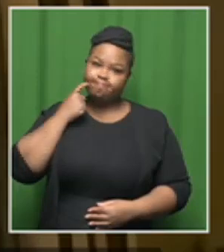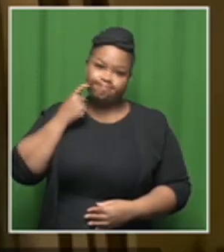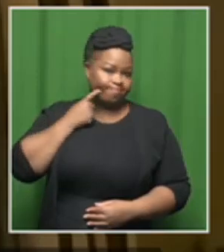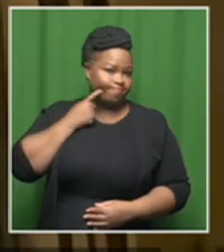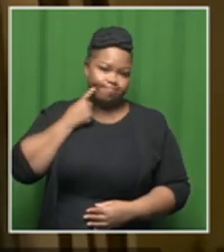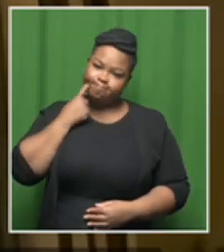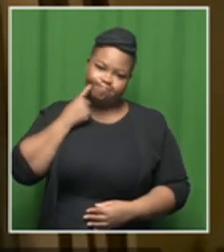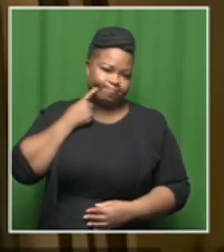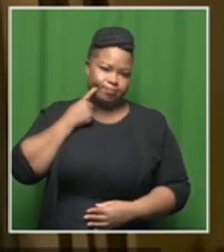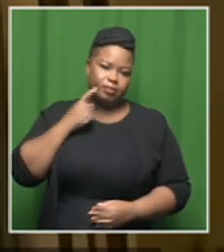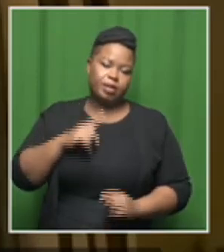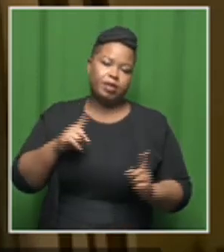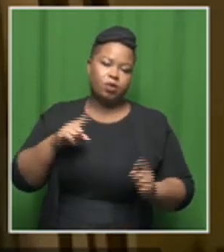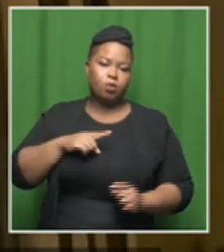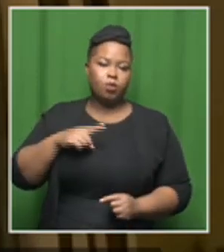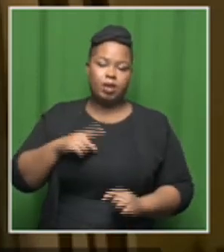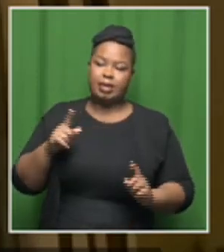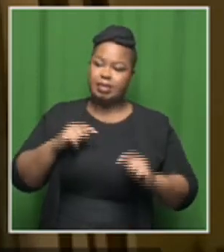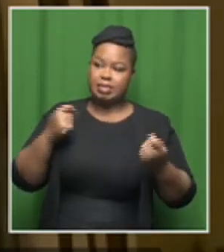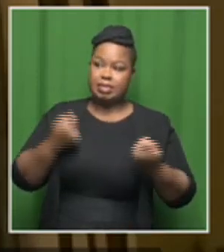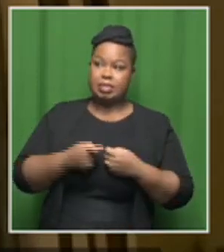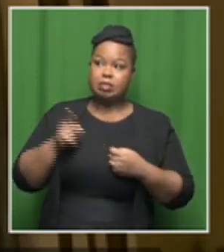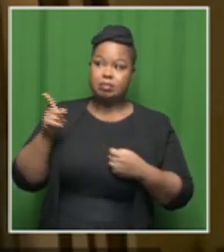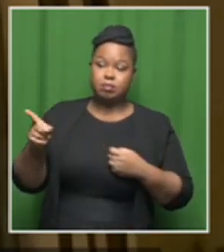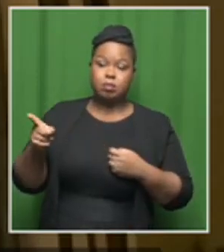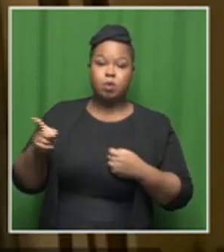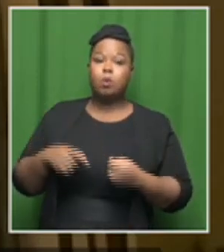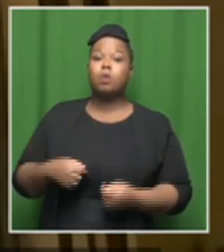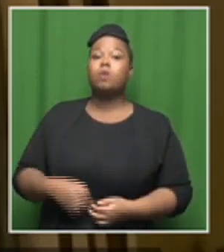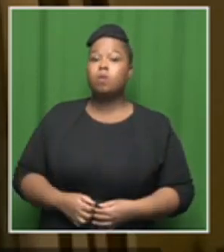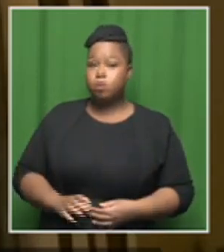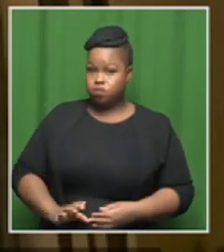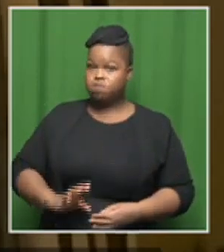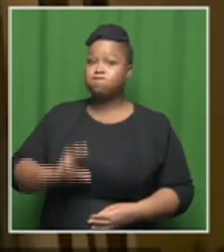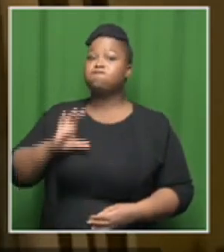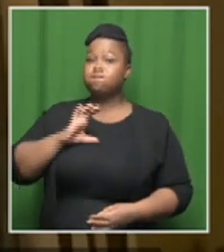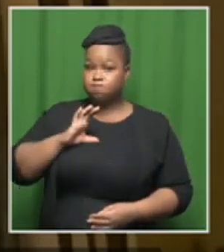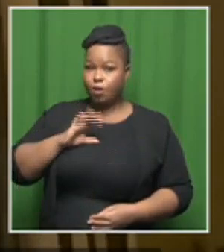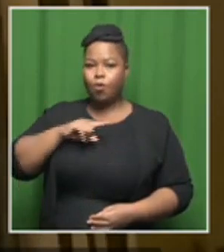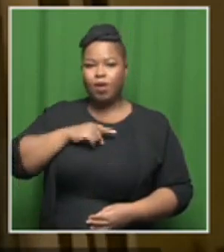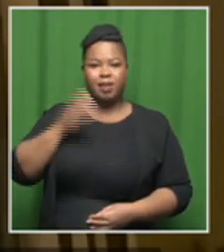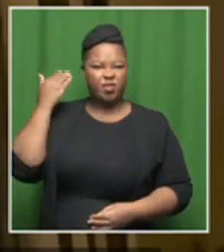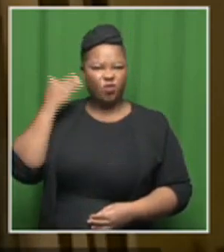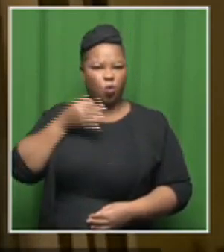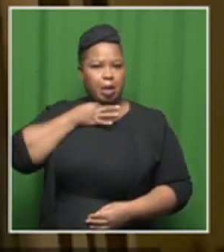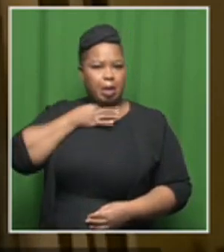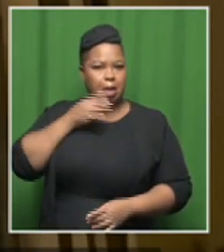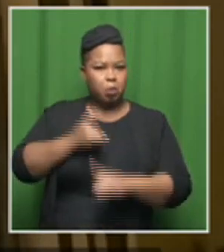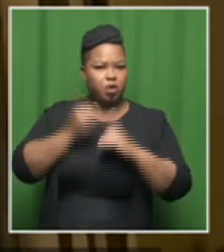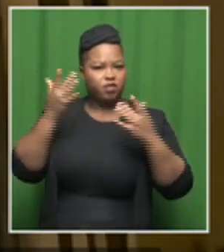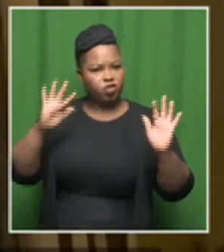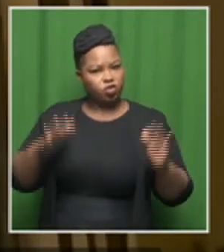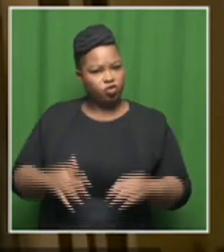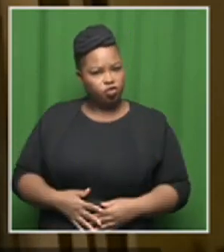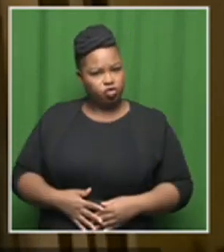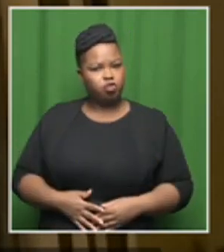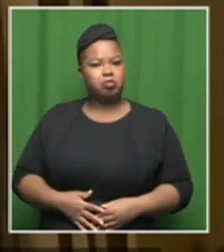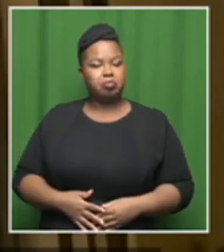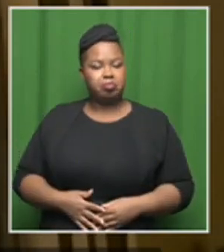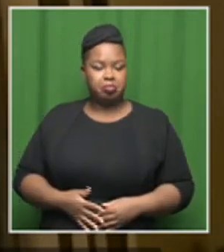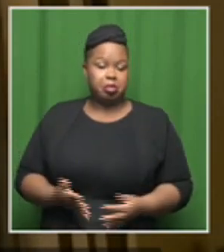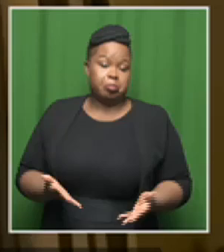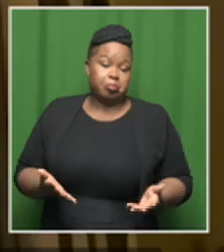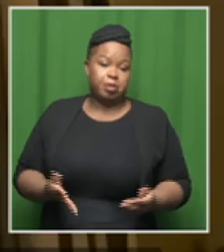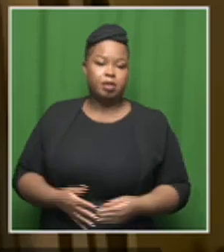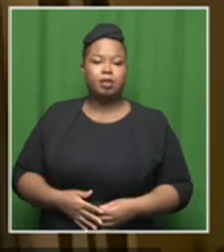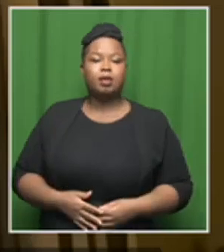easy. They go into a team who's got a lot of confidence just coming out of the England series and taking the England